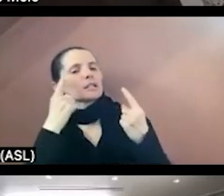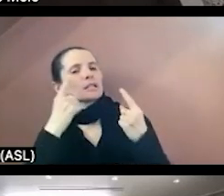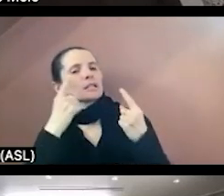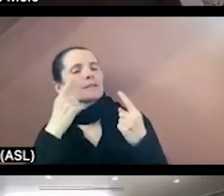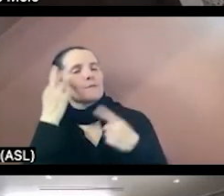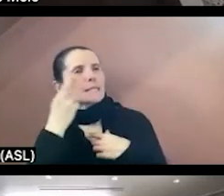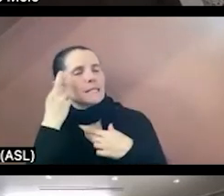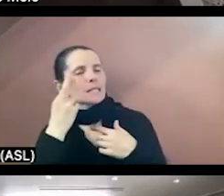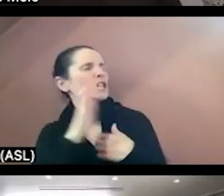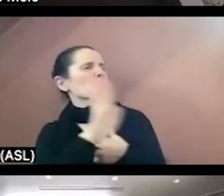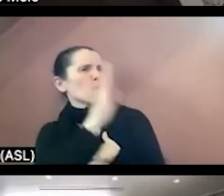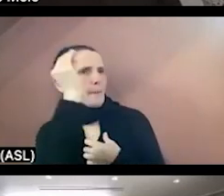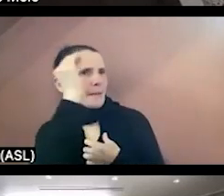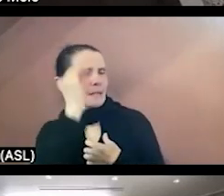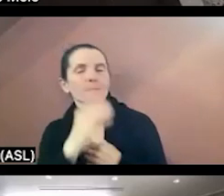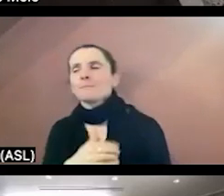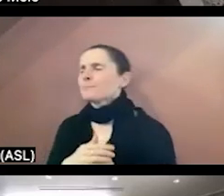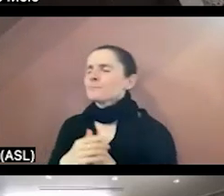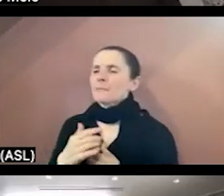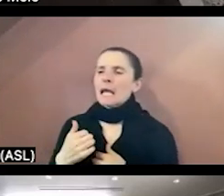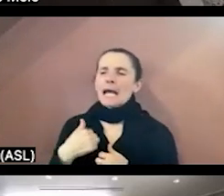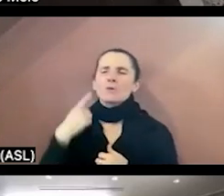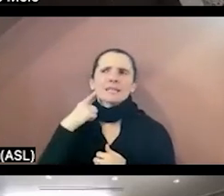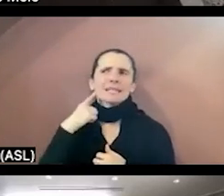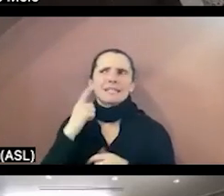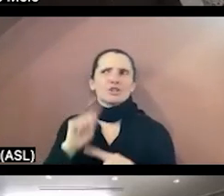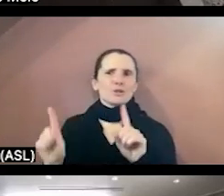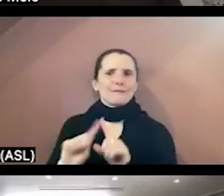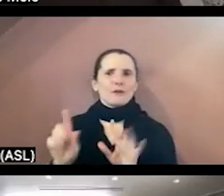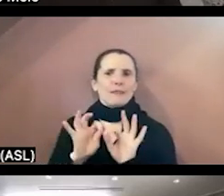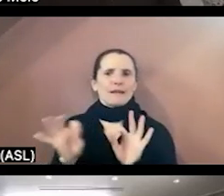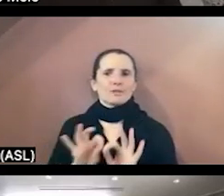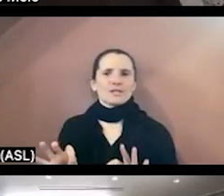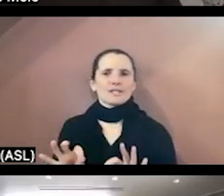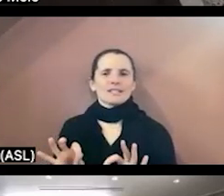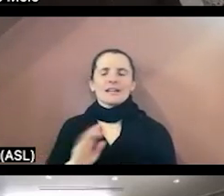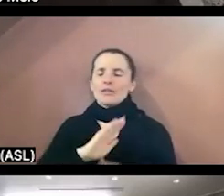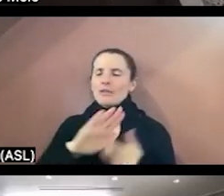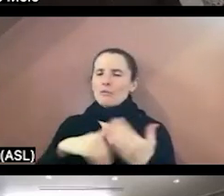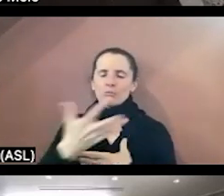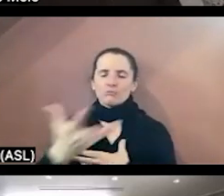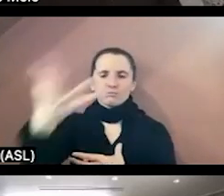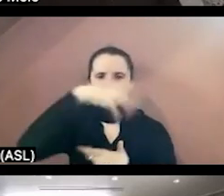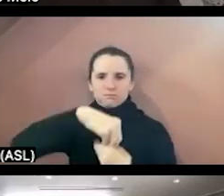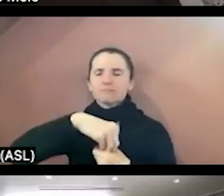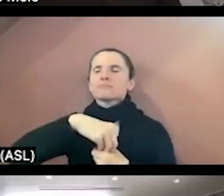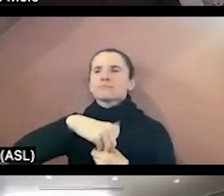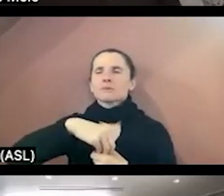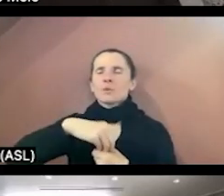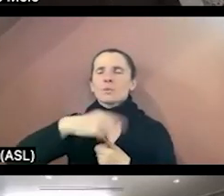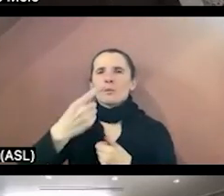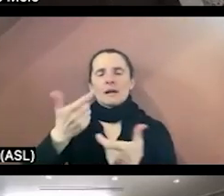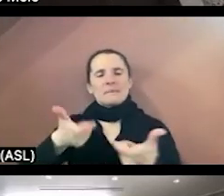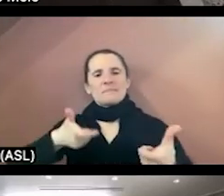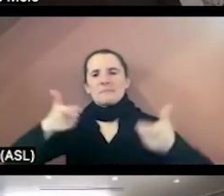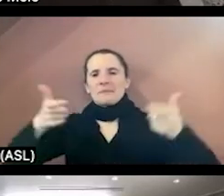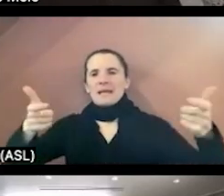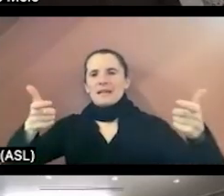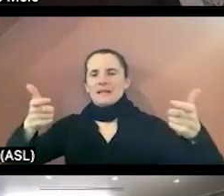Well, I don't think they are different languages. They are all part of a big,